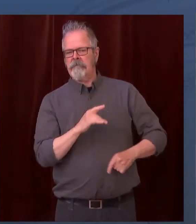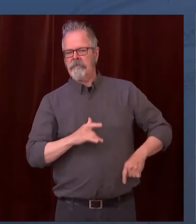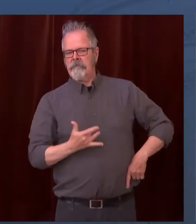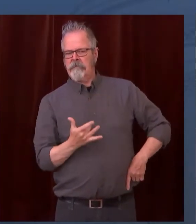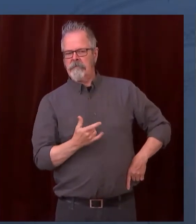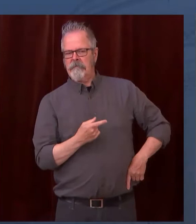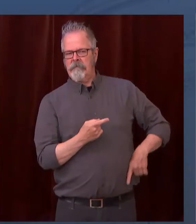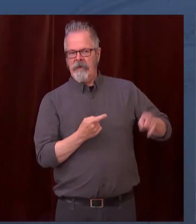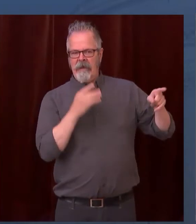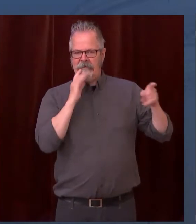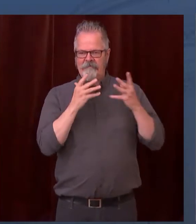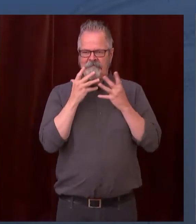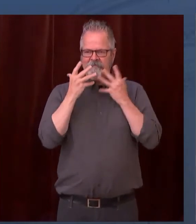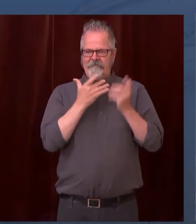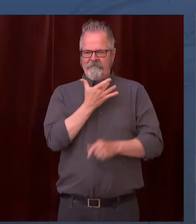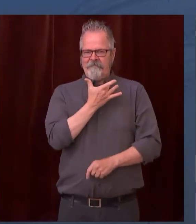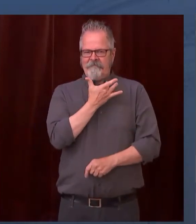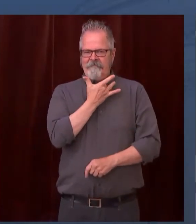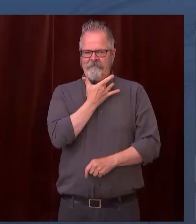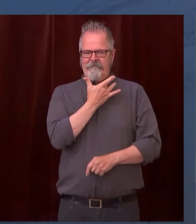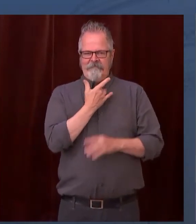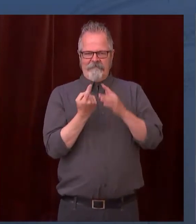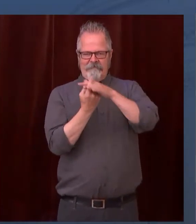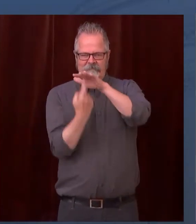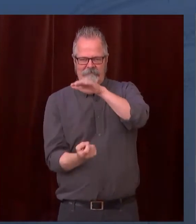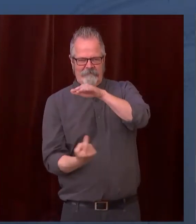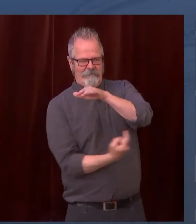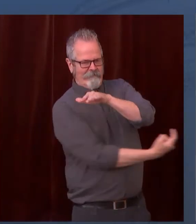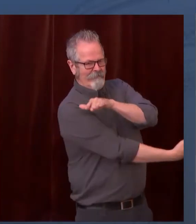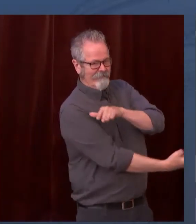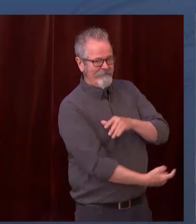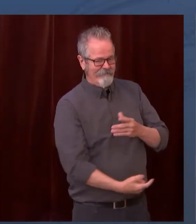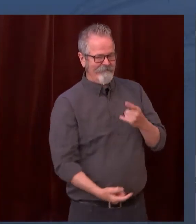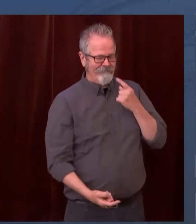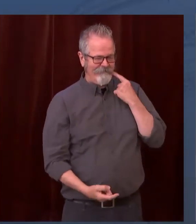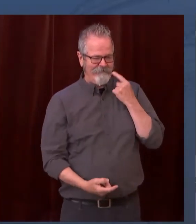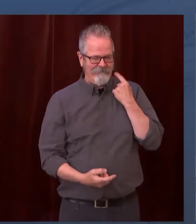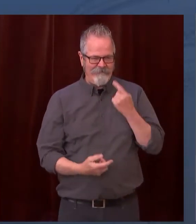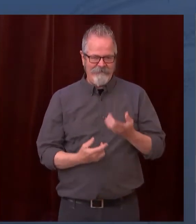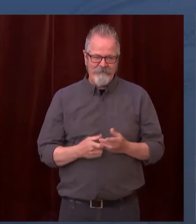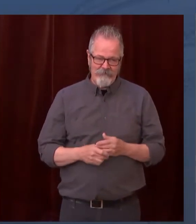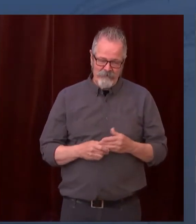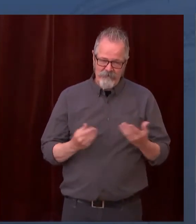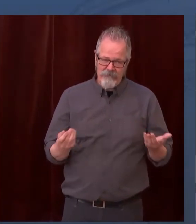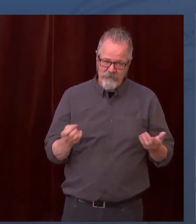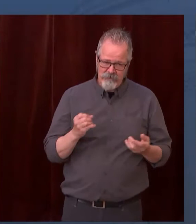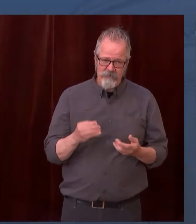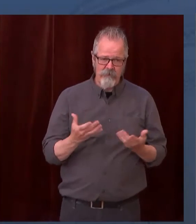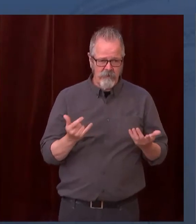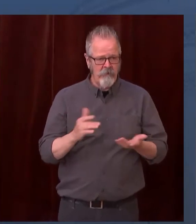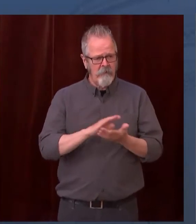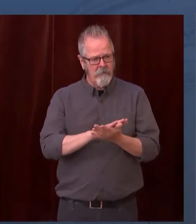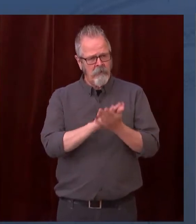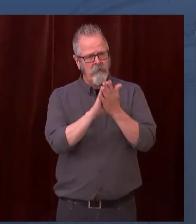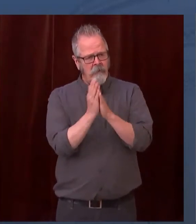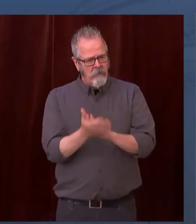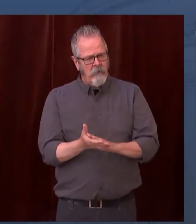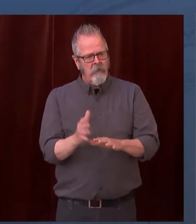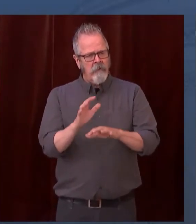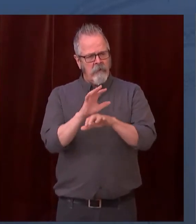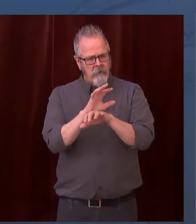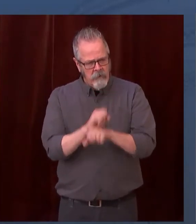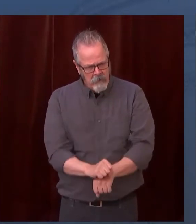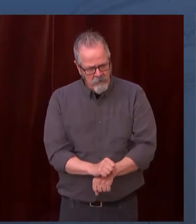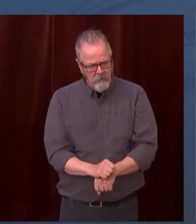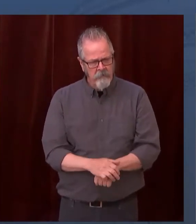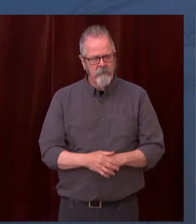modified phase 1.5 I think gives us all hope now that we can start to move forward. And I know the business community is going to step